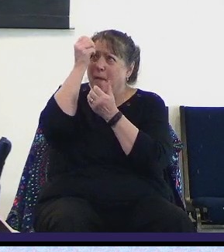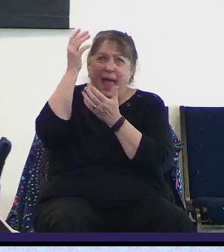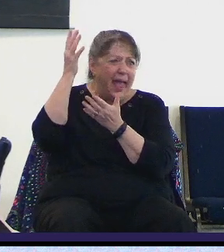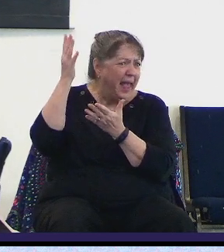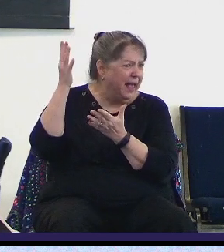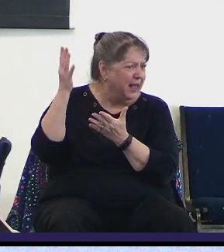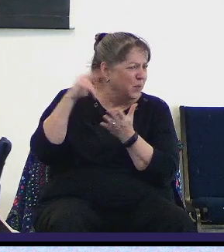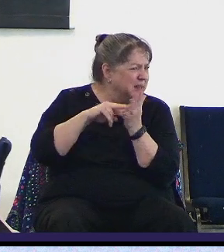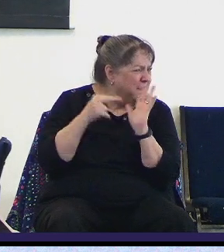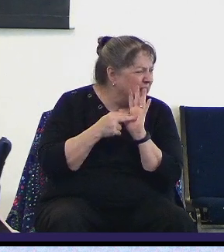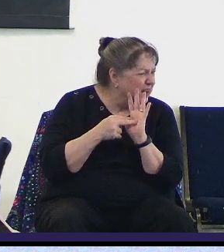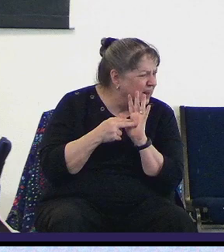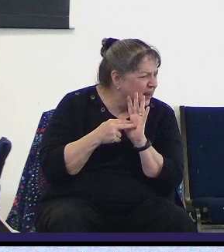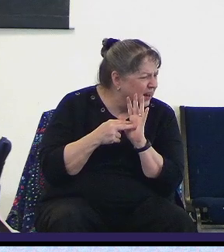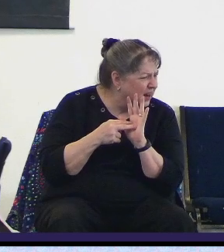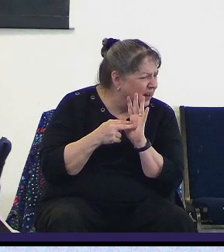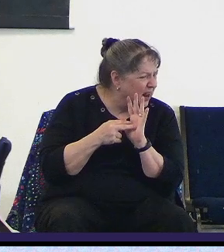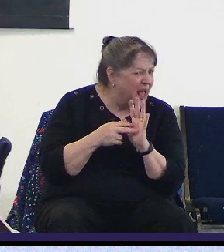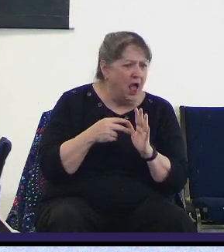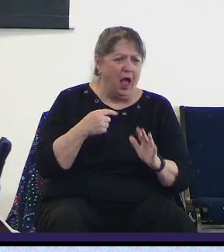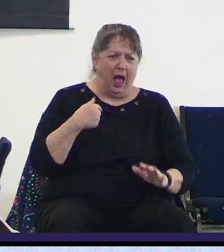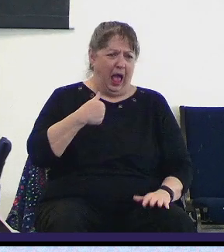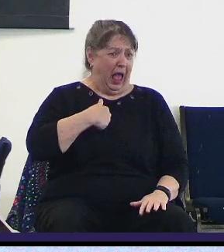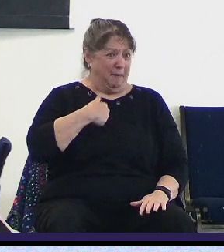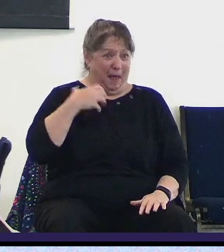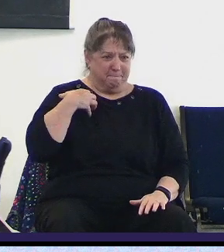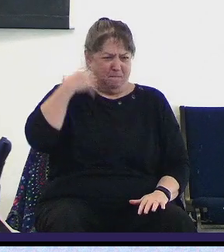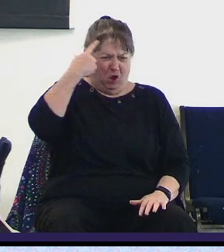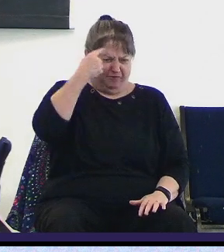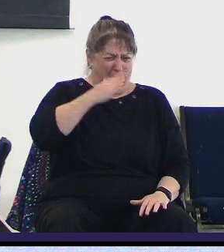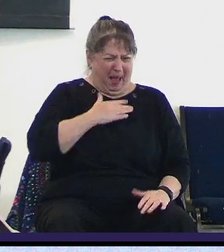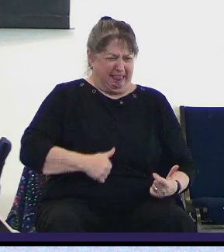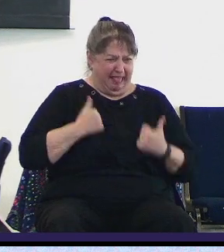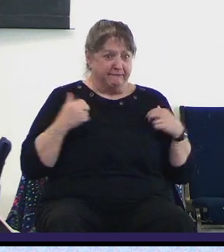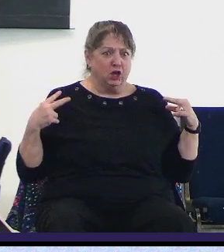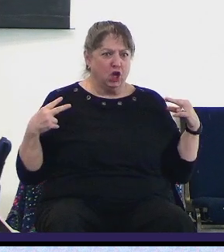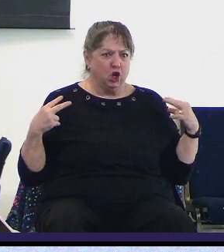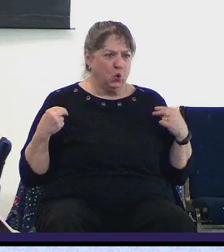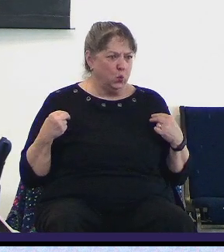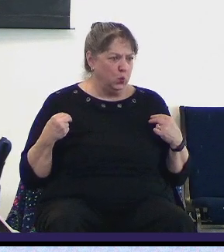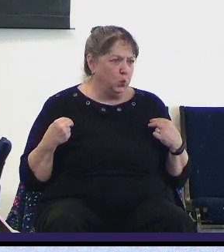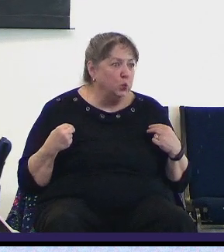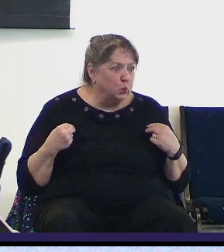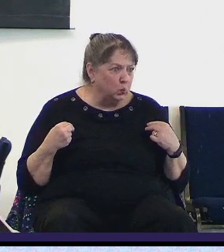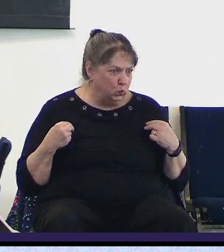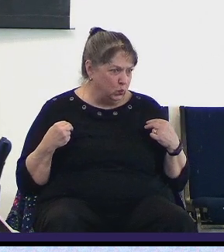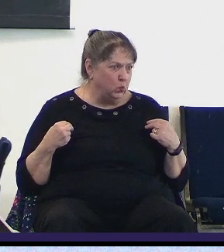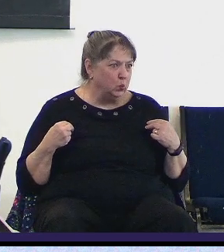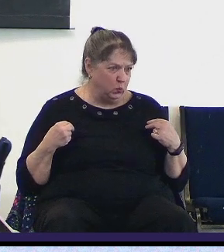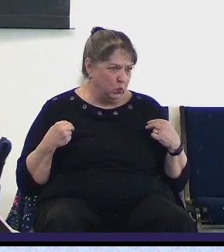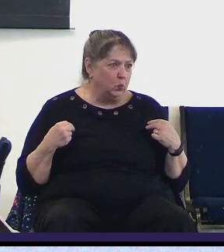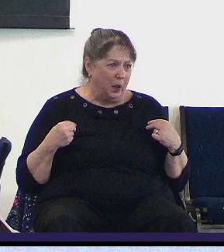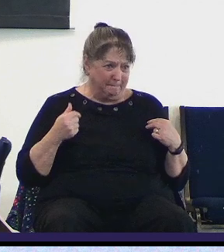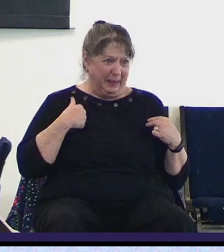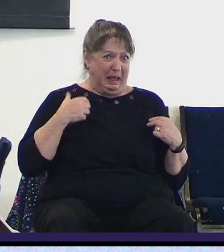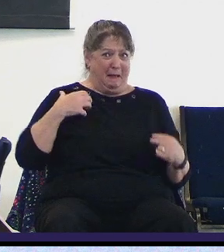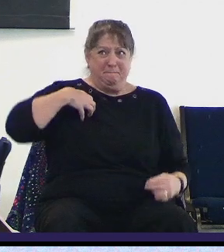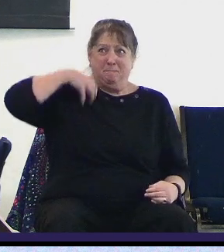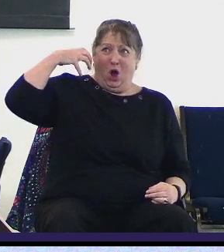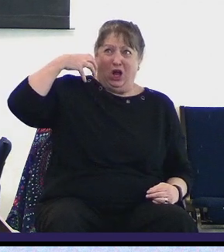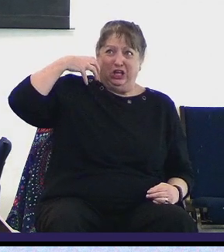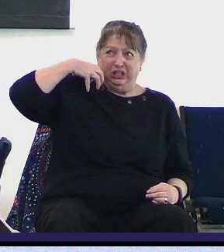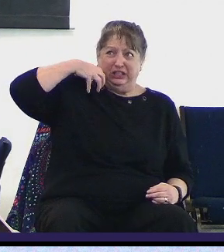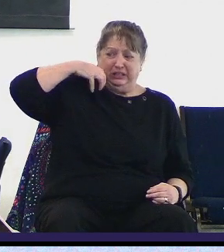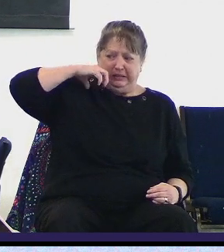our domain. We're no longer sitting on the throne of our hearts. We've invited Jesus to take that place. So he